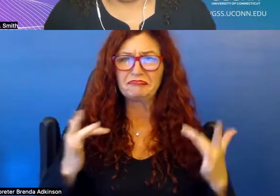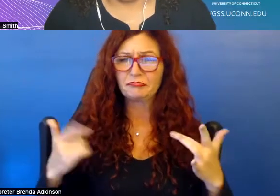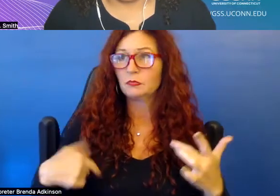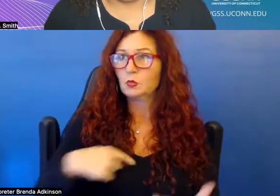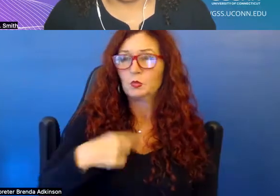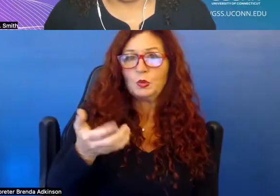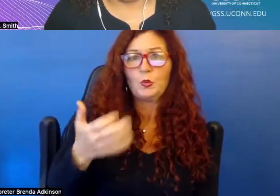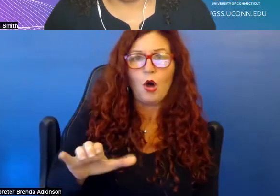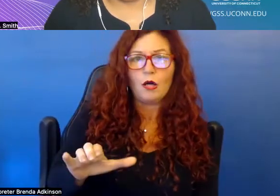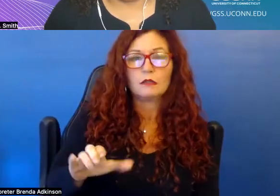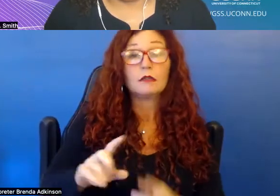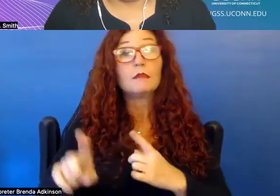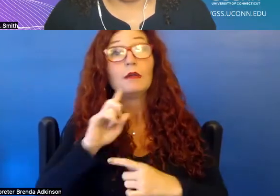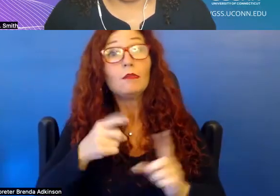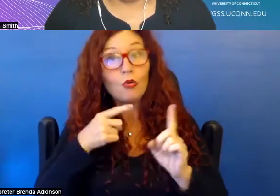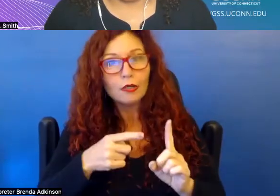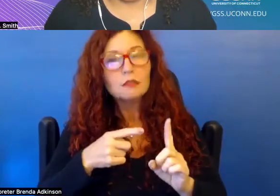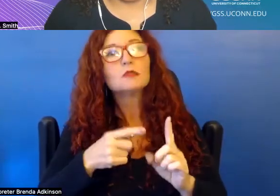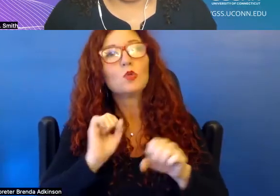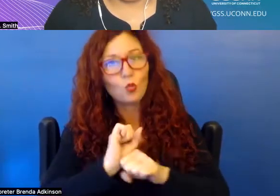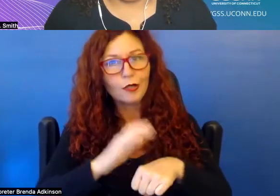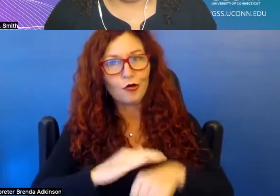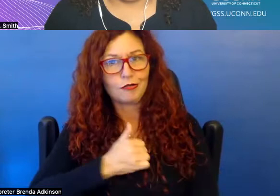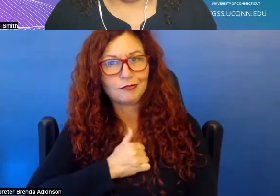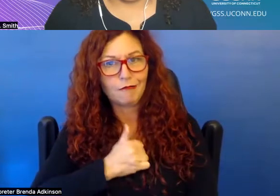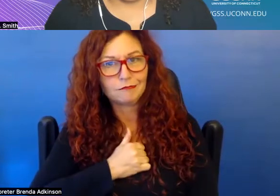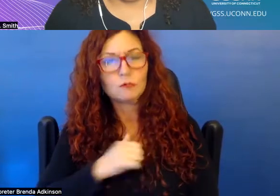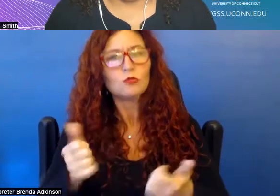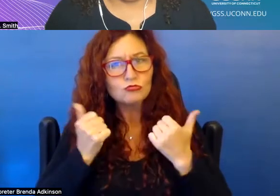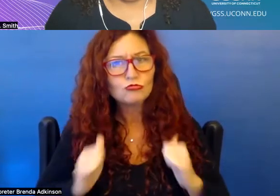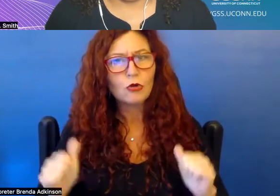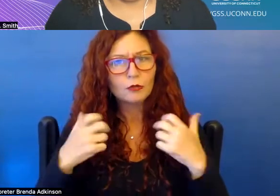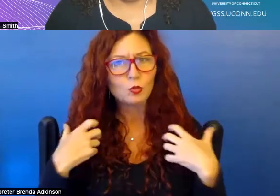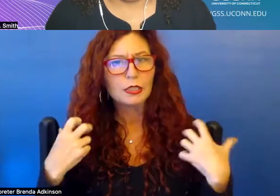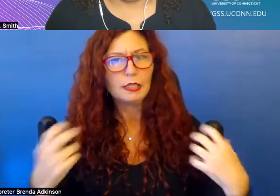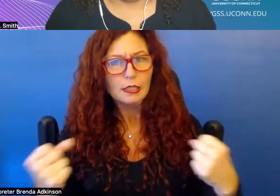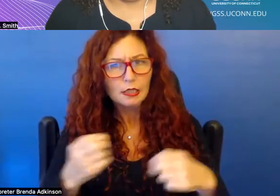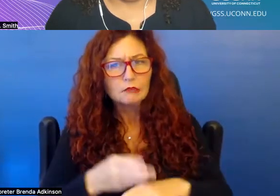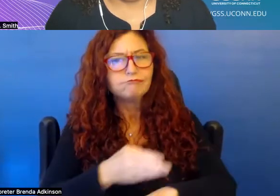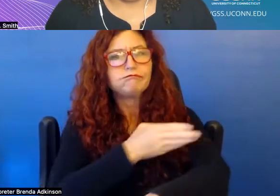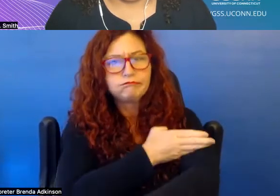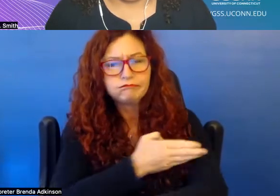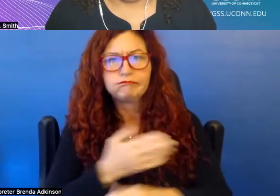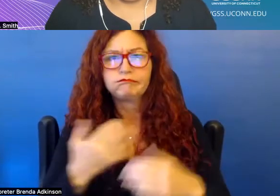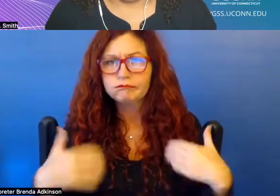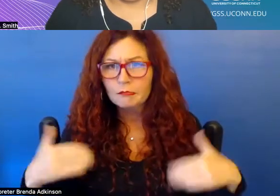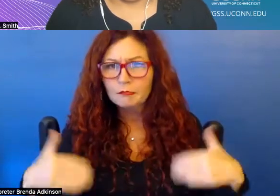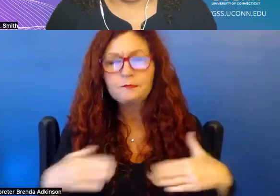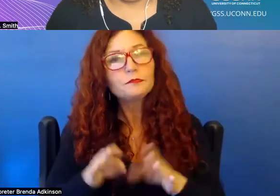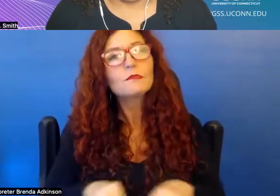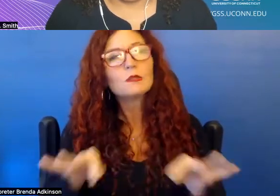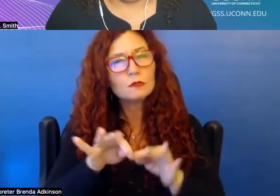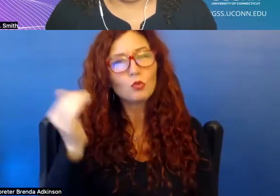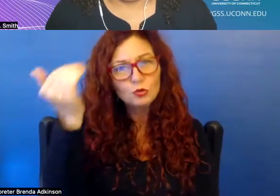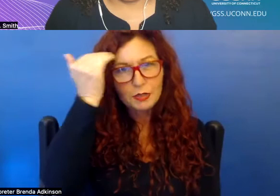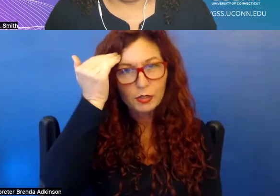our healing and thriving. So I think that that is really important, just to be aware. And